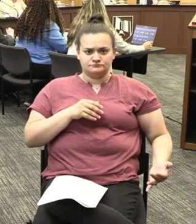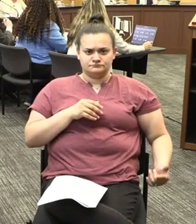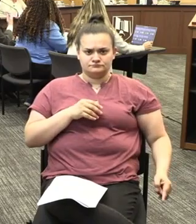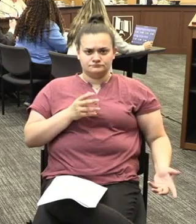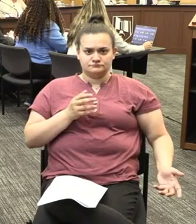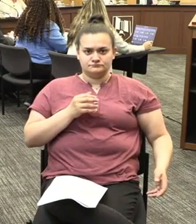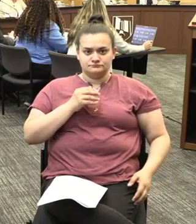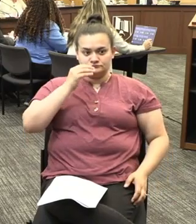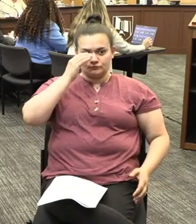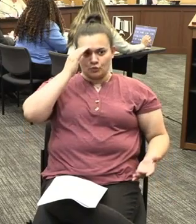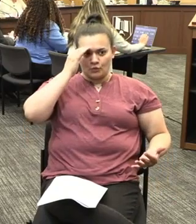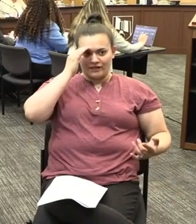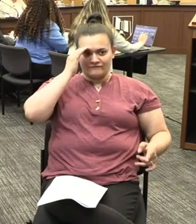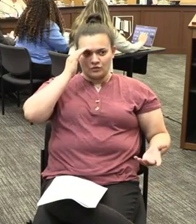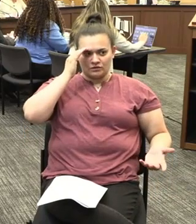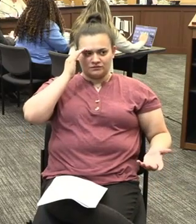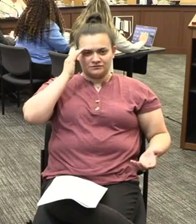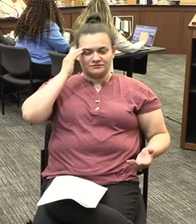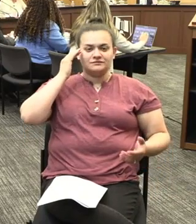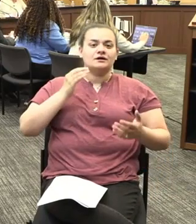Any other discussion?